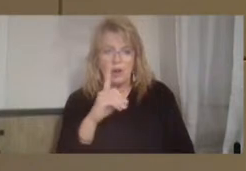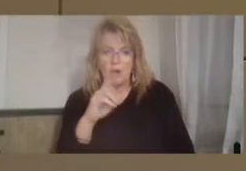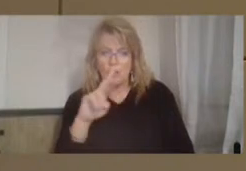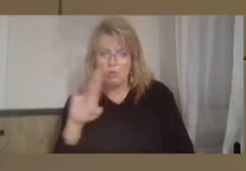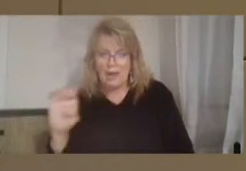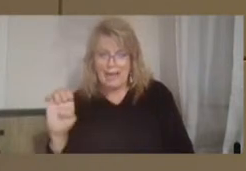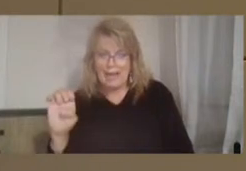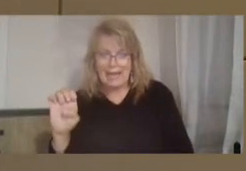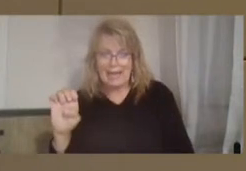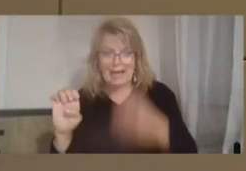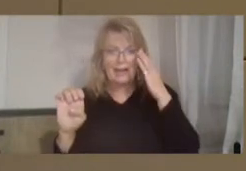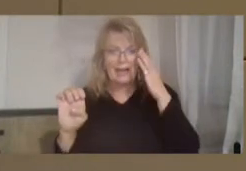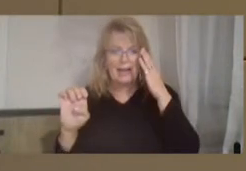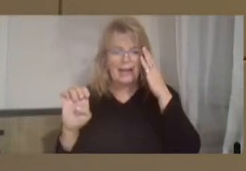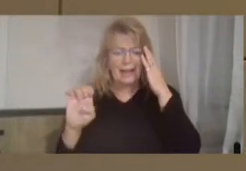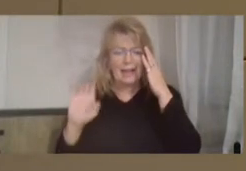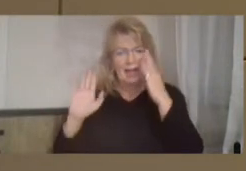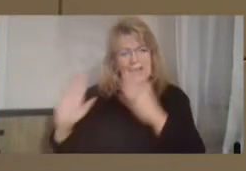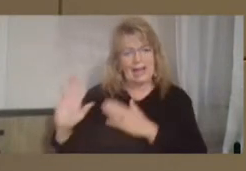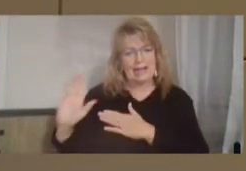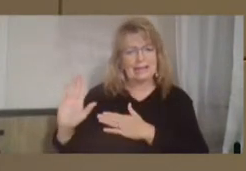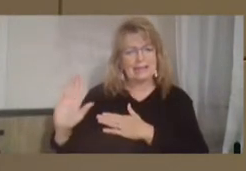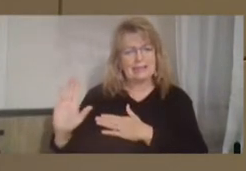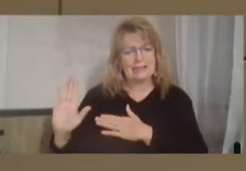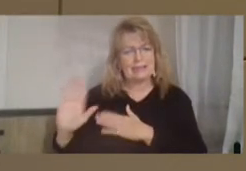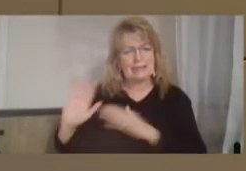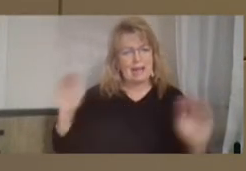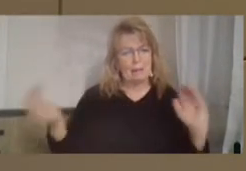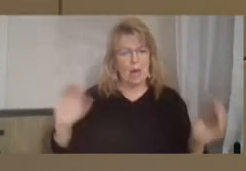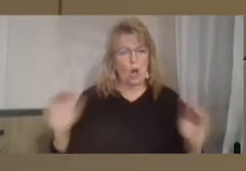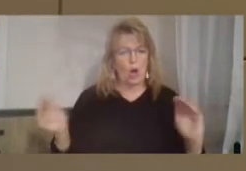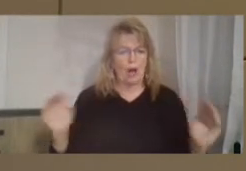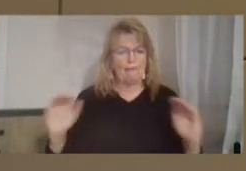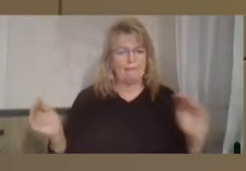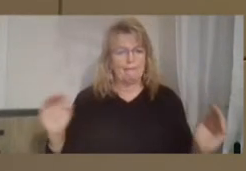it was his comparative